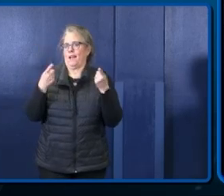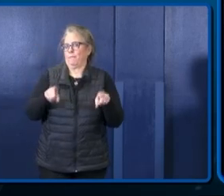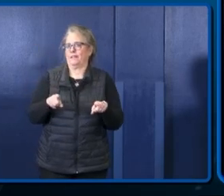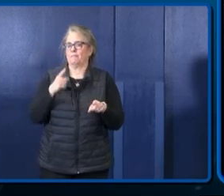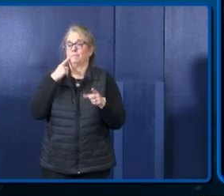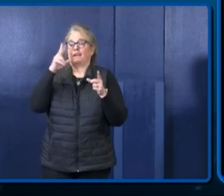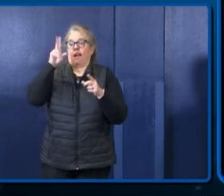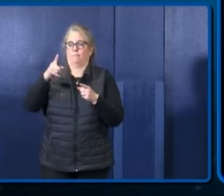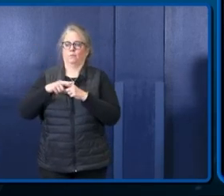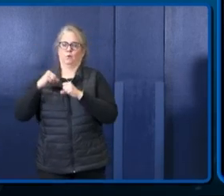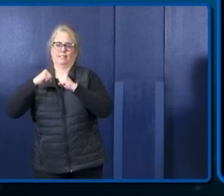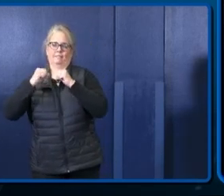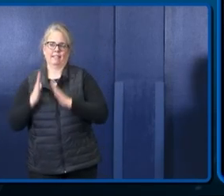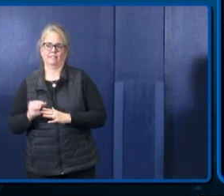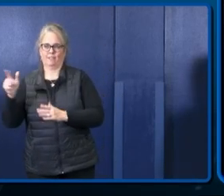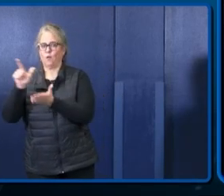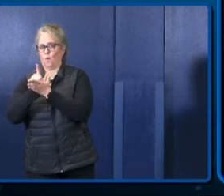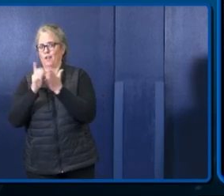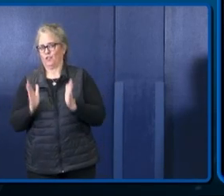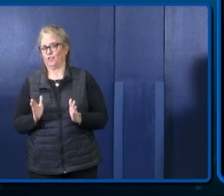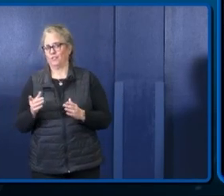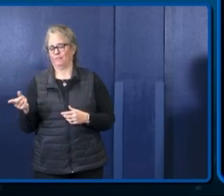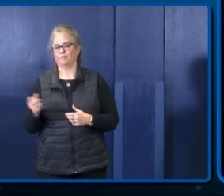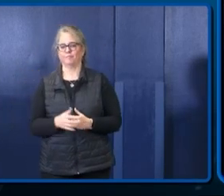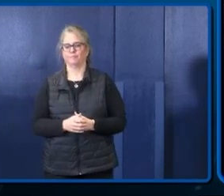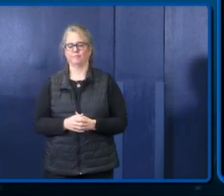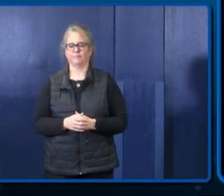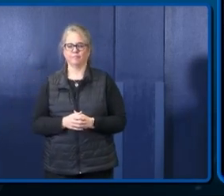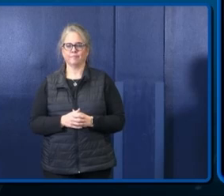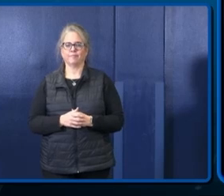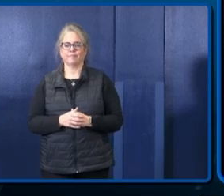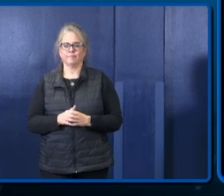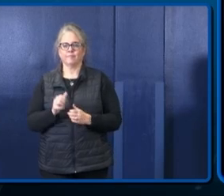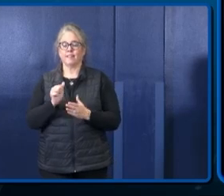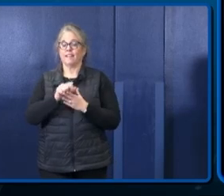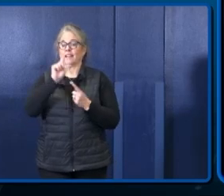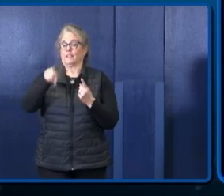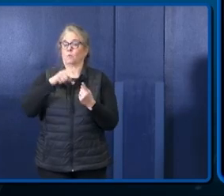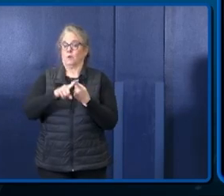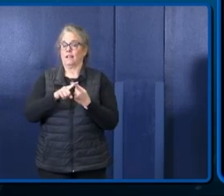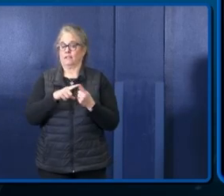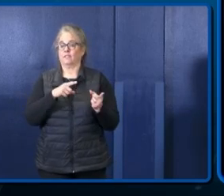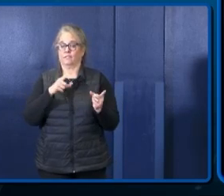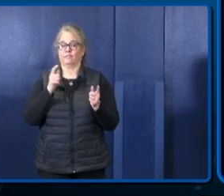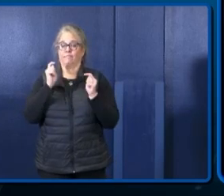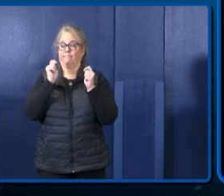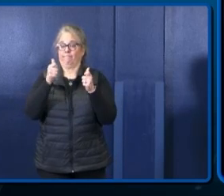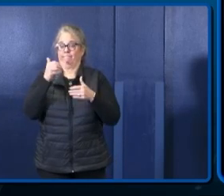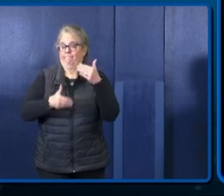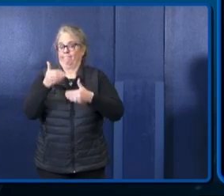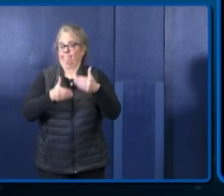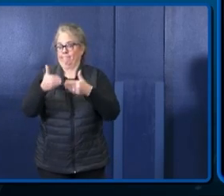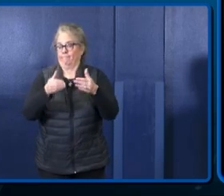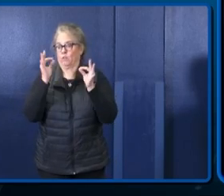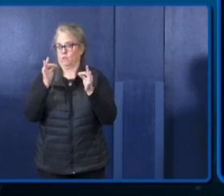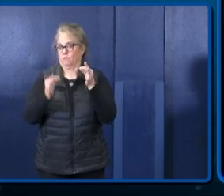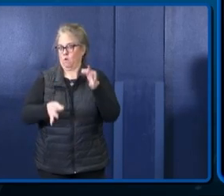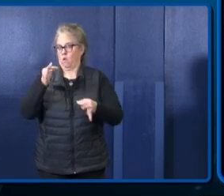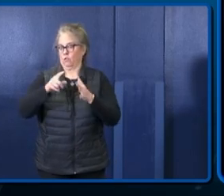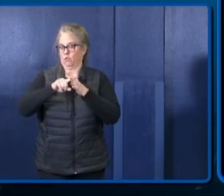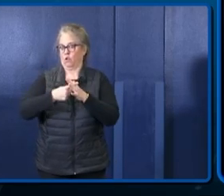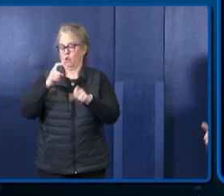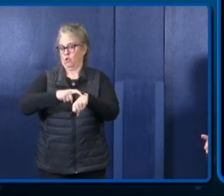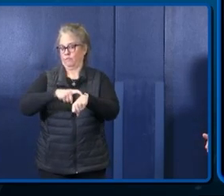arraignment occurs, that's when the speedy trial clock starts. In the state of Colorado, we have 6 months to get a case to